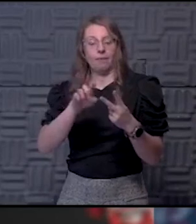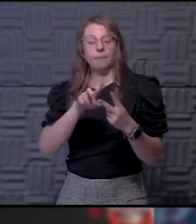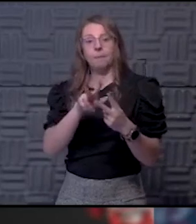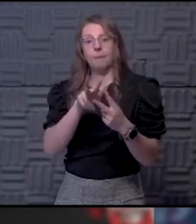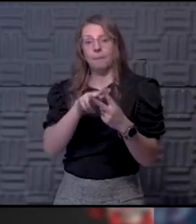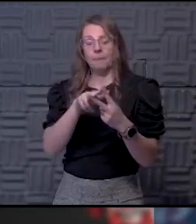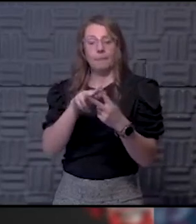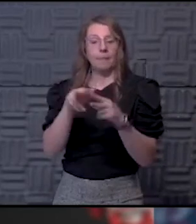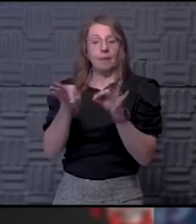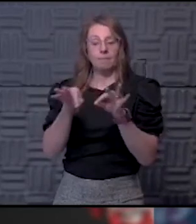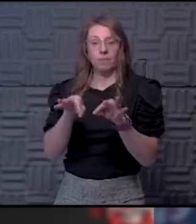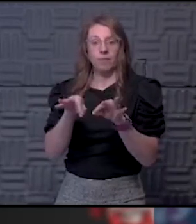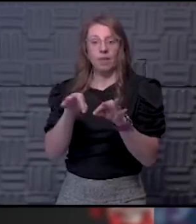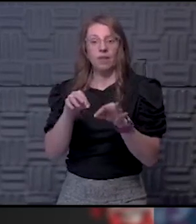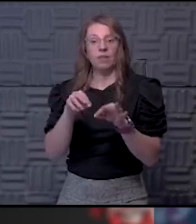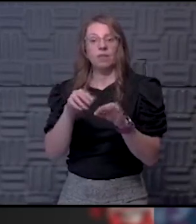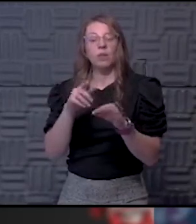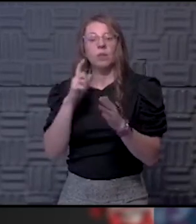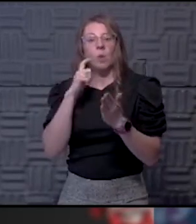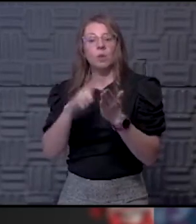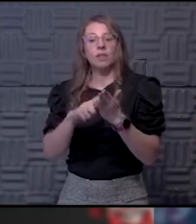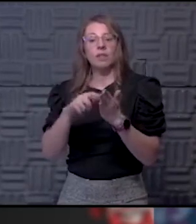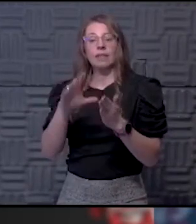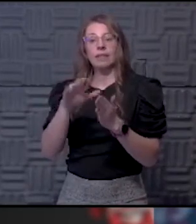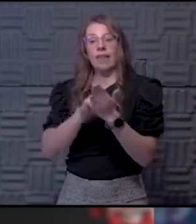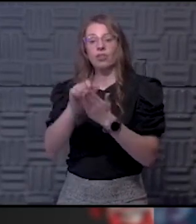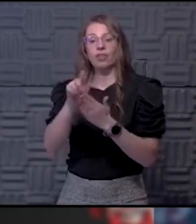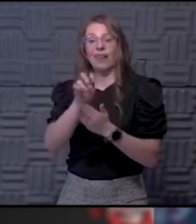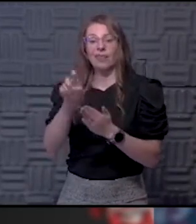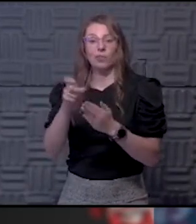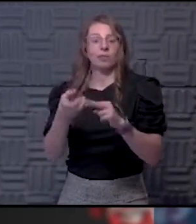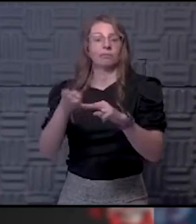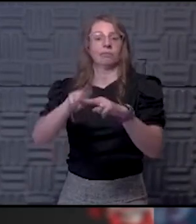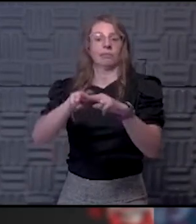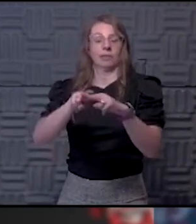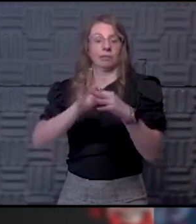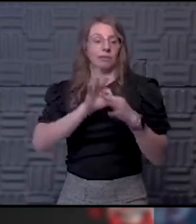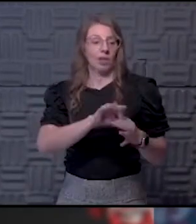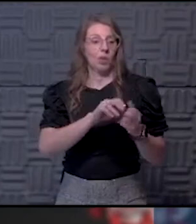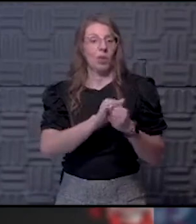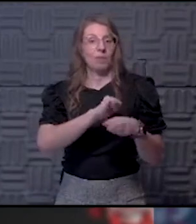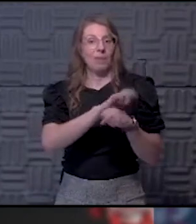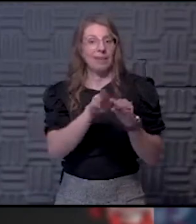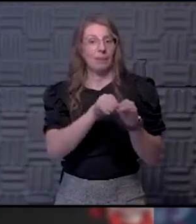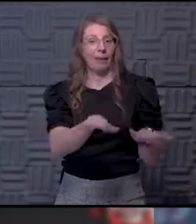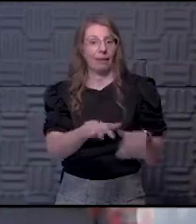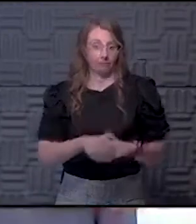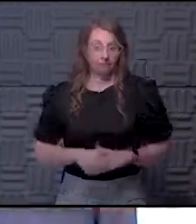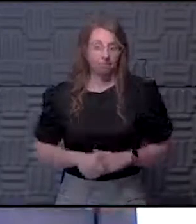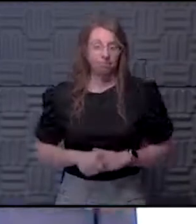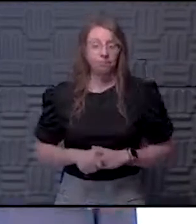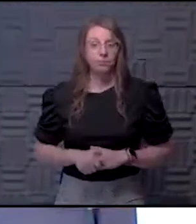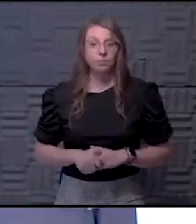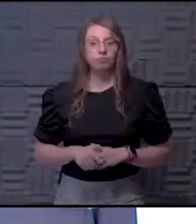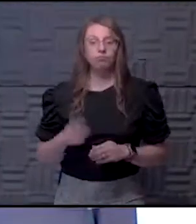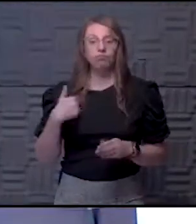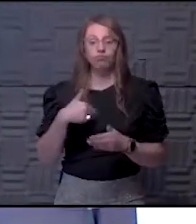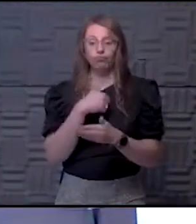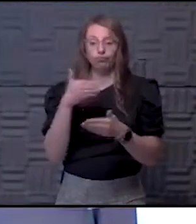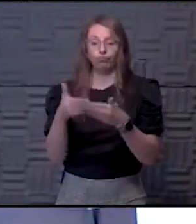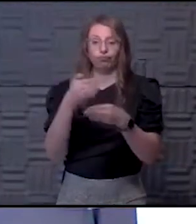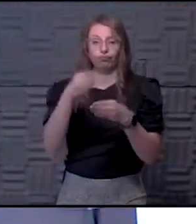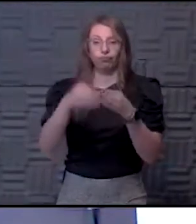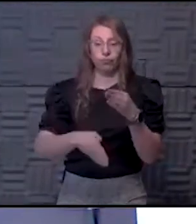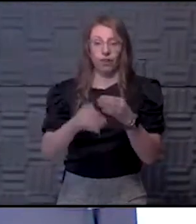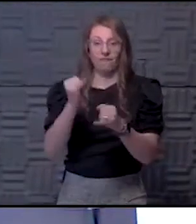cancer diagnosis that we have seen in the community, very likely linked to the pandemic. As we wrap up today, though,